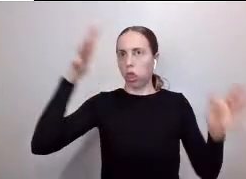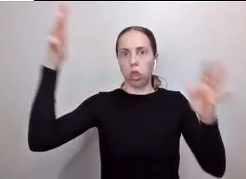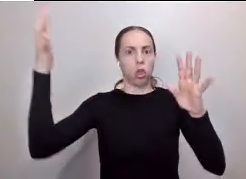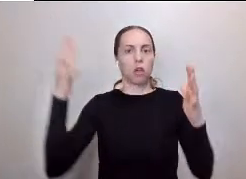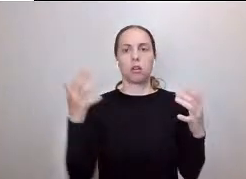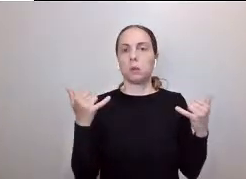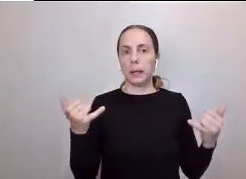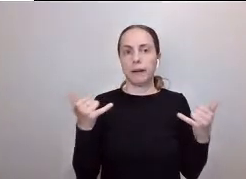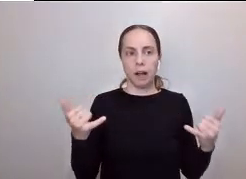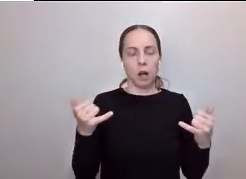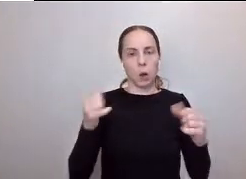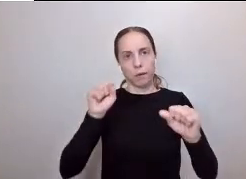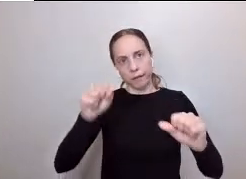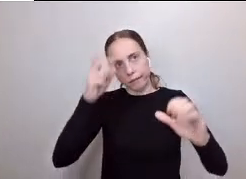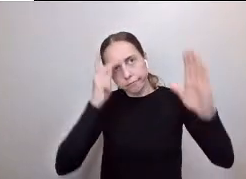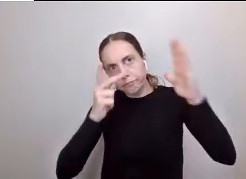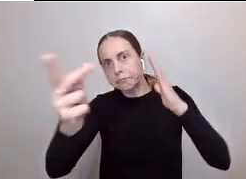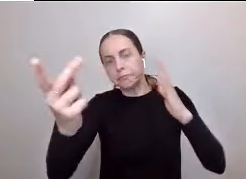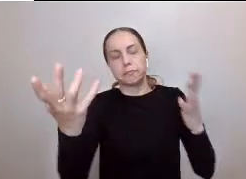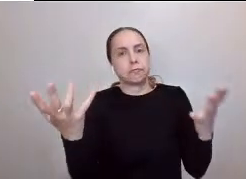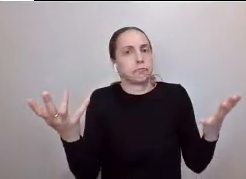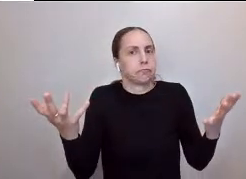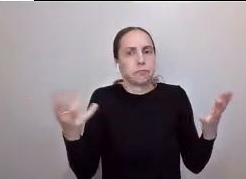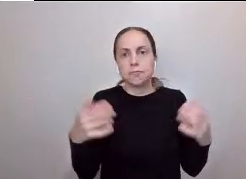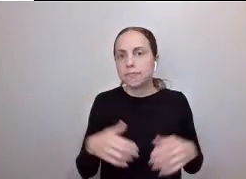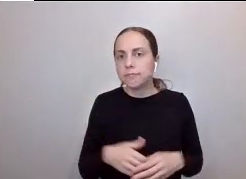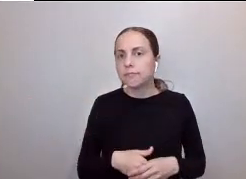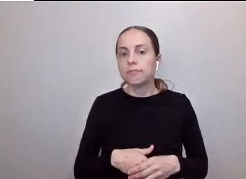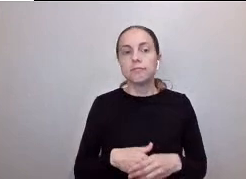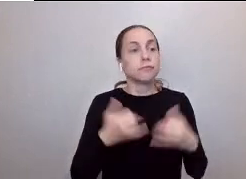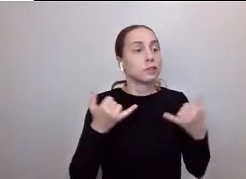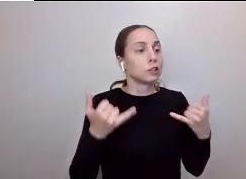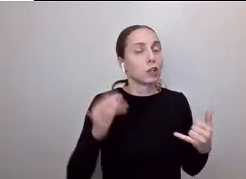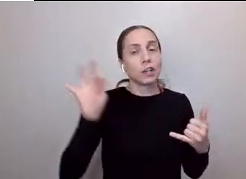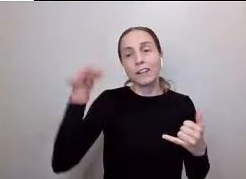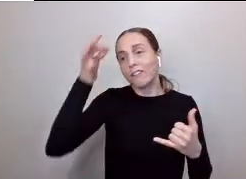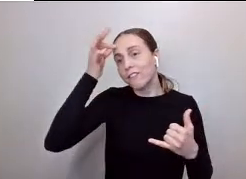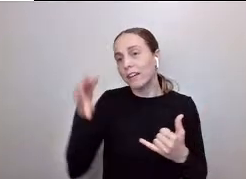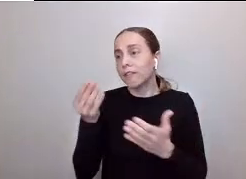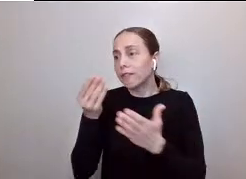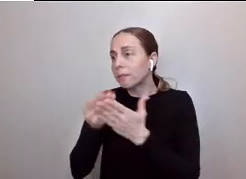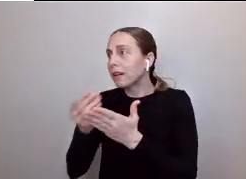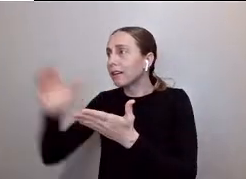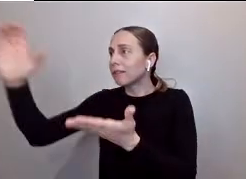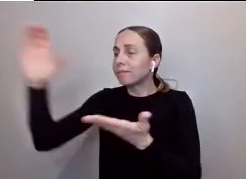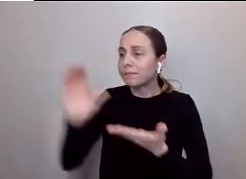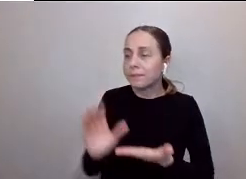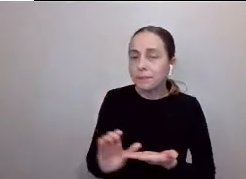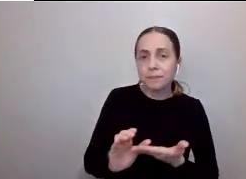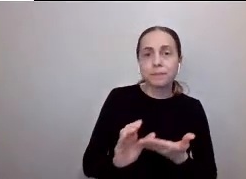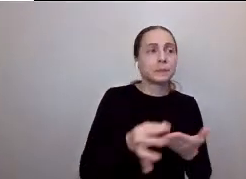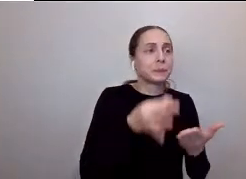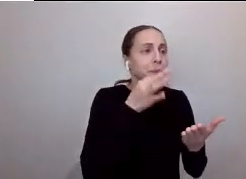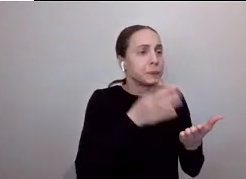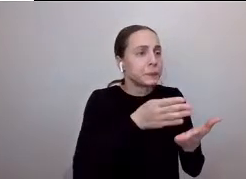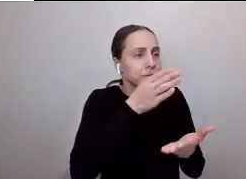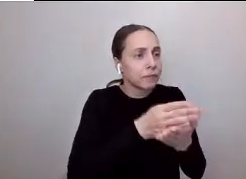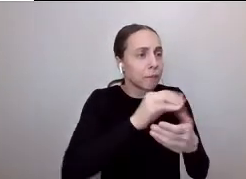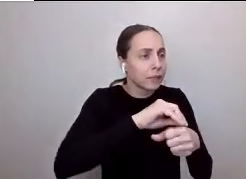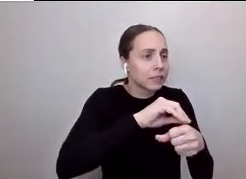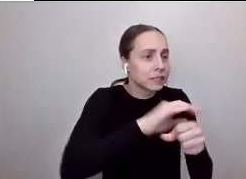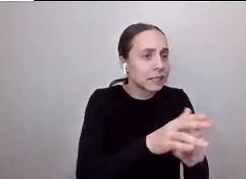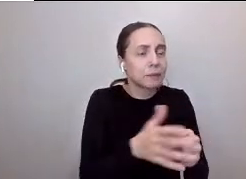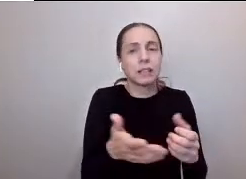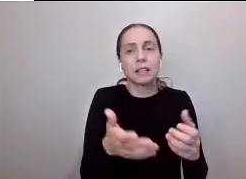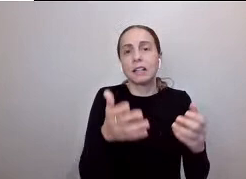tax revenues, federal stimulus packages, a potential end to the pandemic mean that it would be presumptuous to assume that the